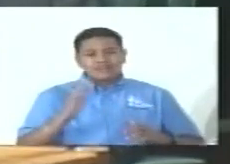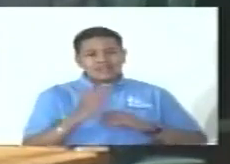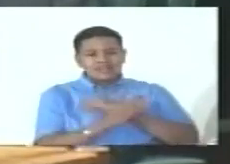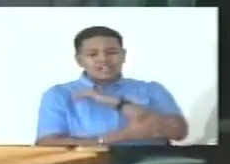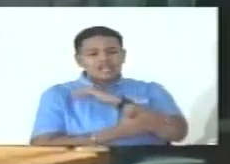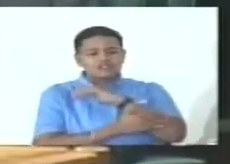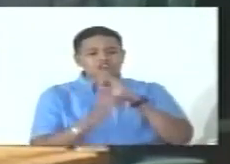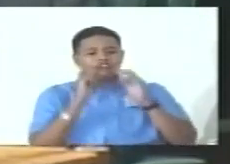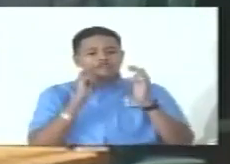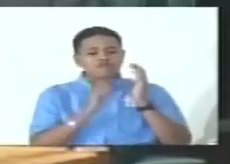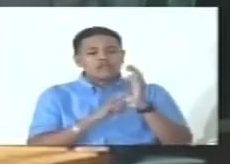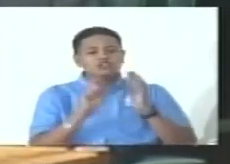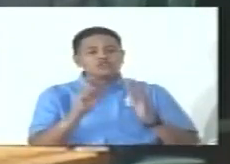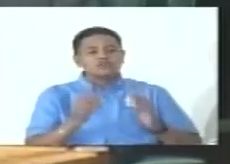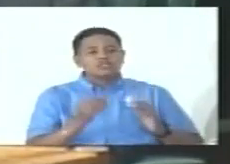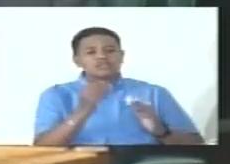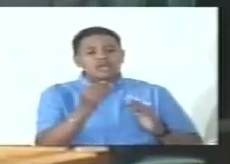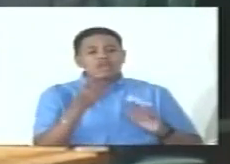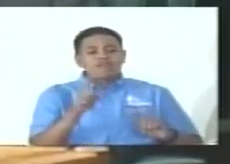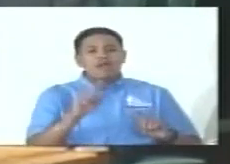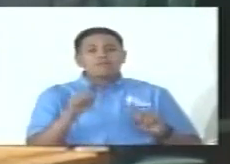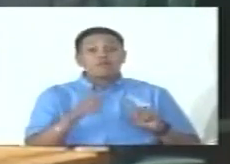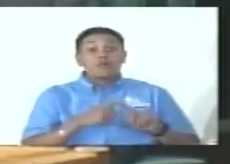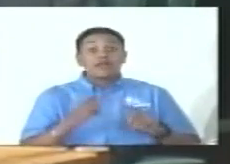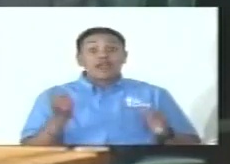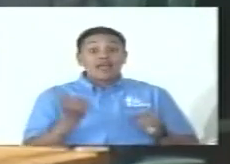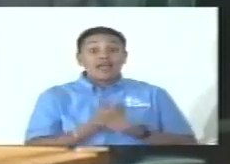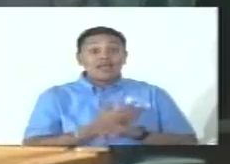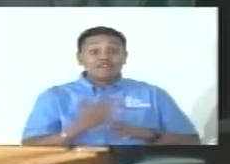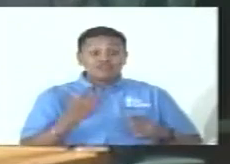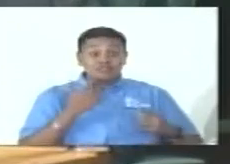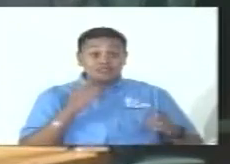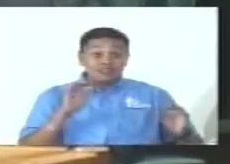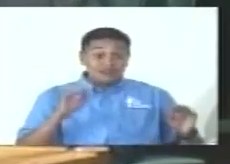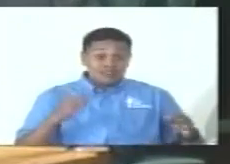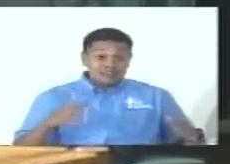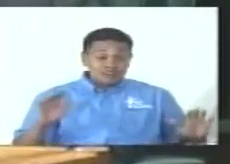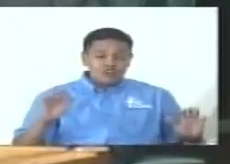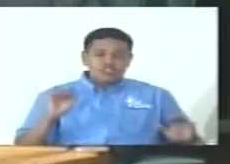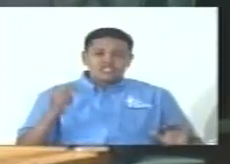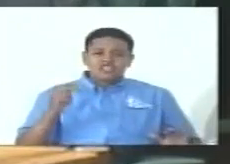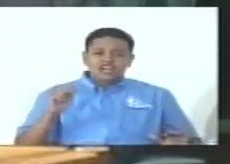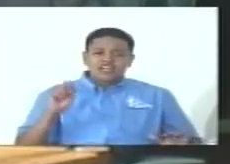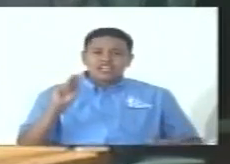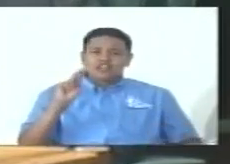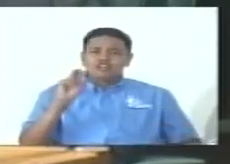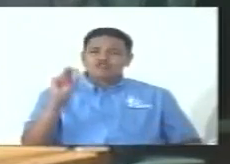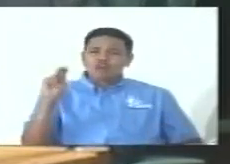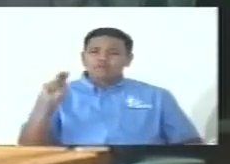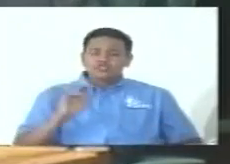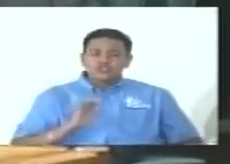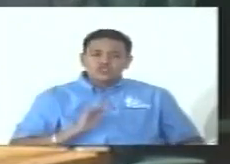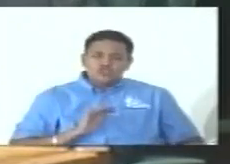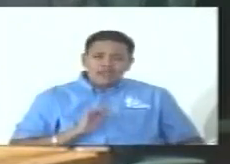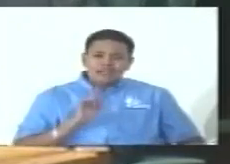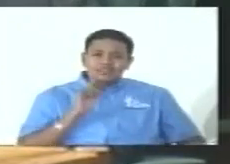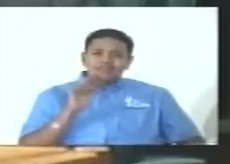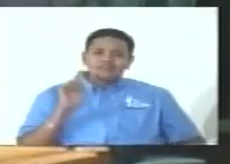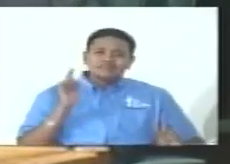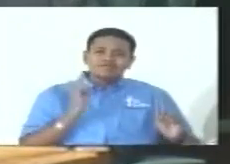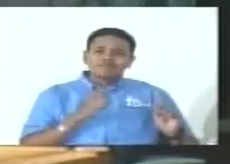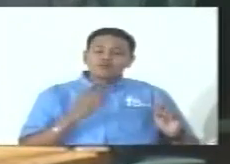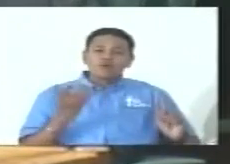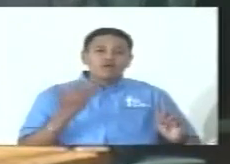badly deserves. When all is said and done, Shahine Robinson's greatest asset was how genuine a person she